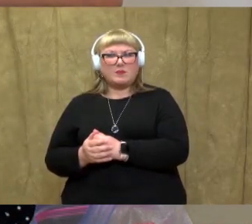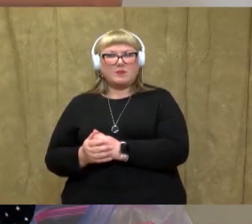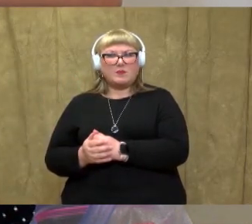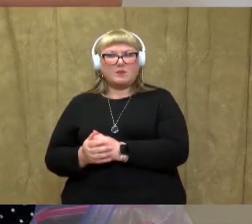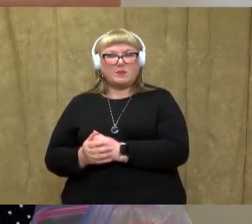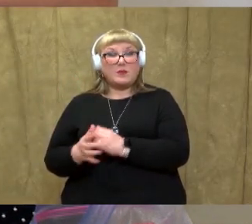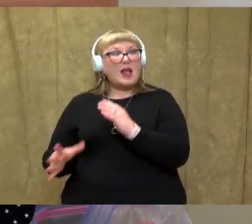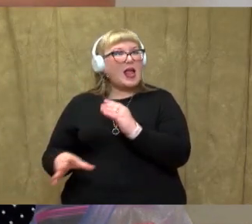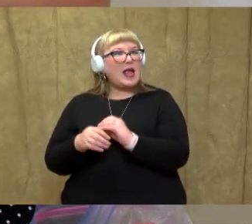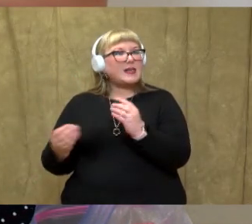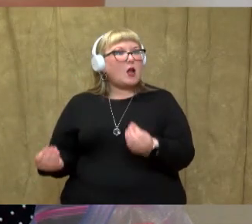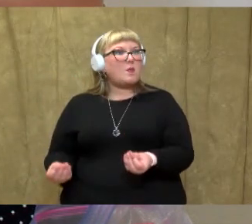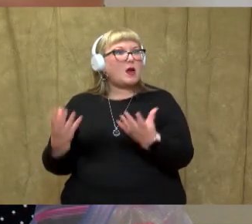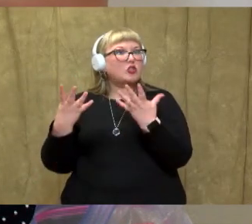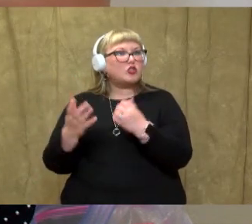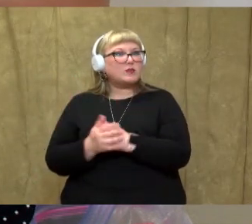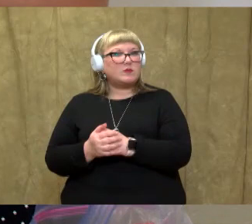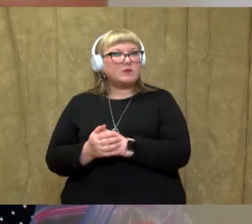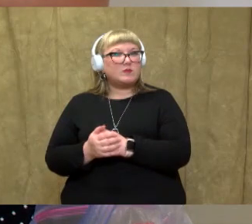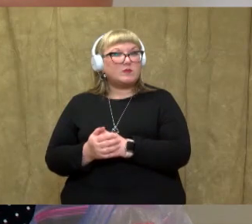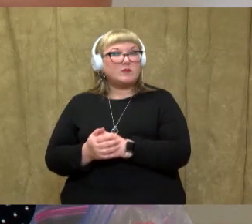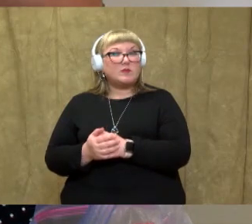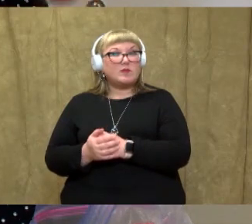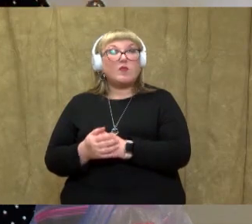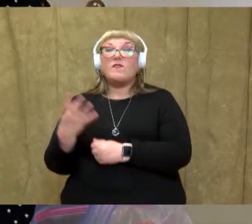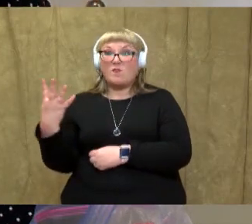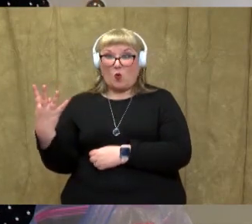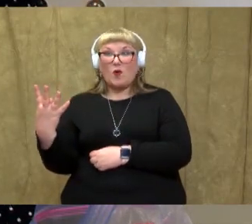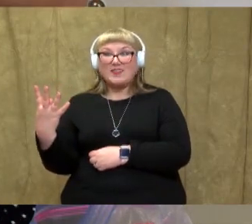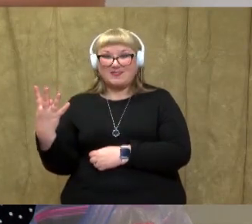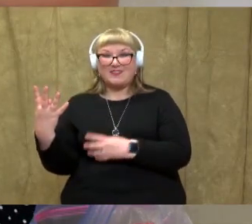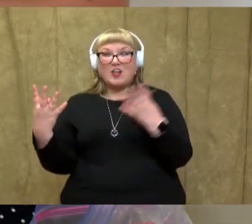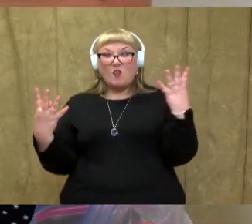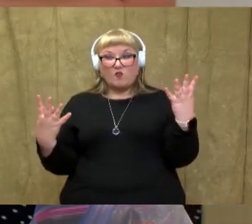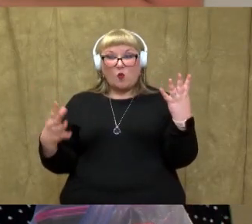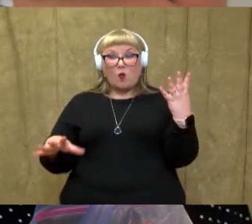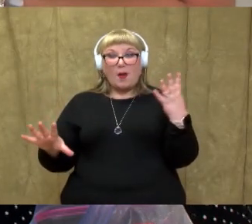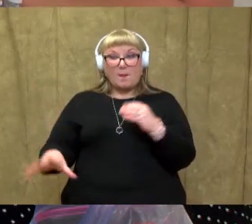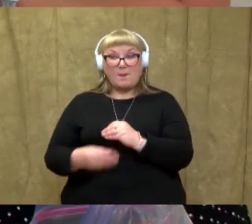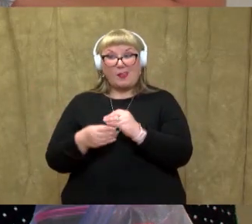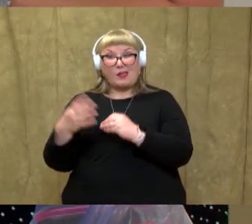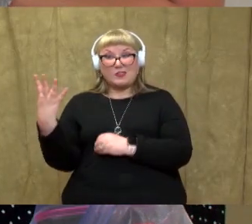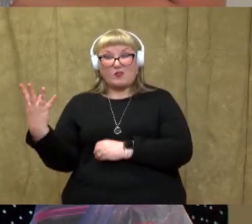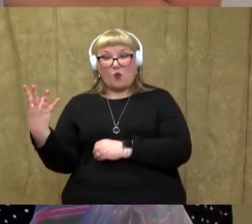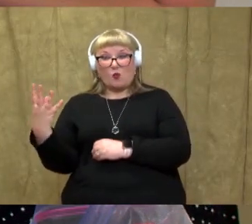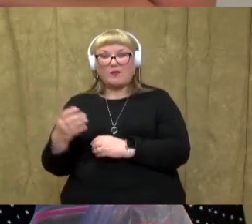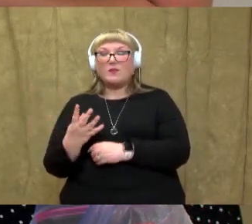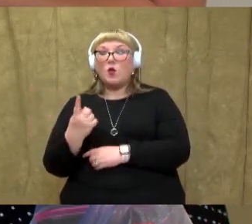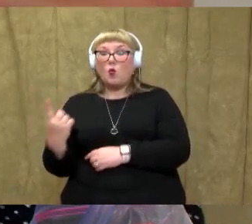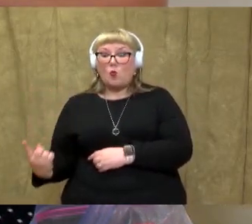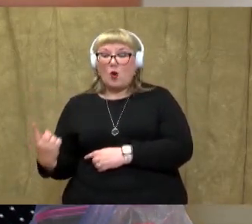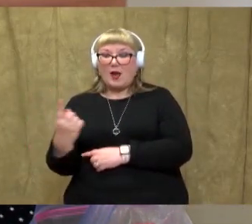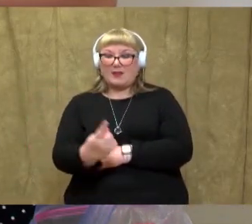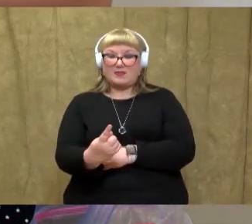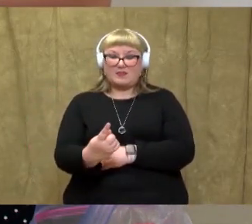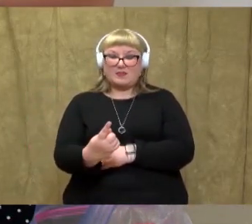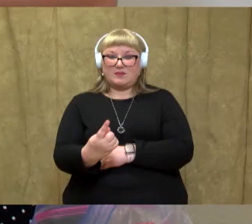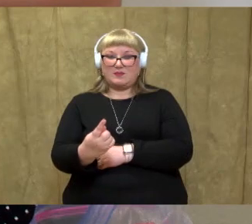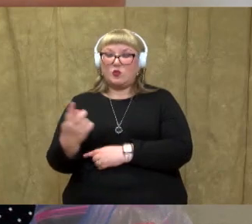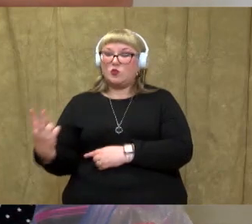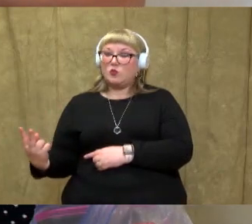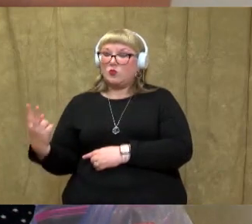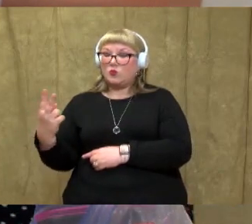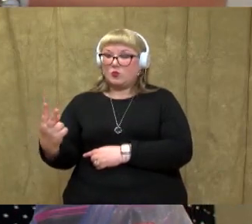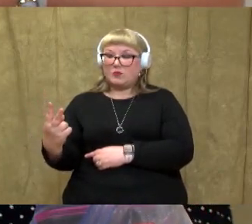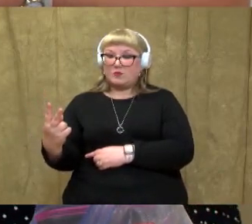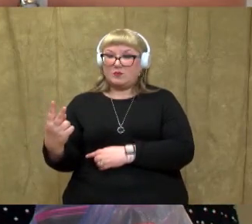4 plus 4. 4 blue dots. 1,